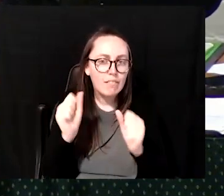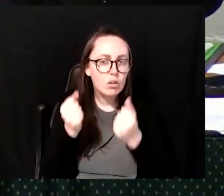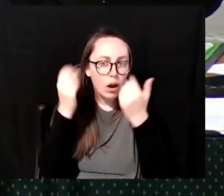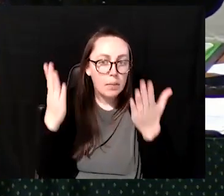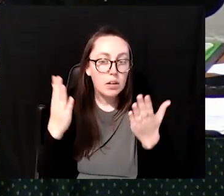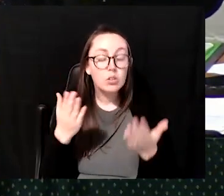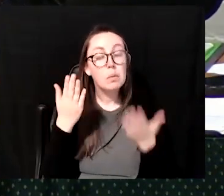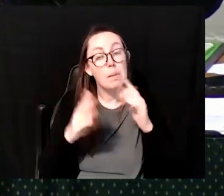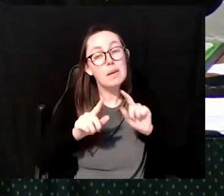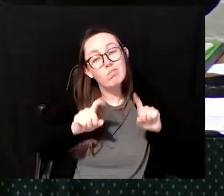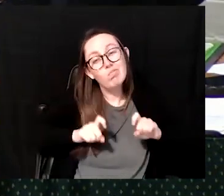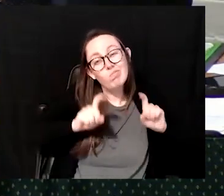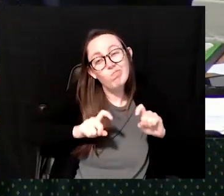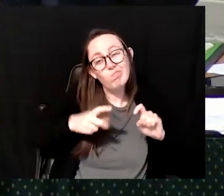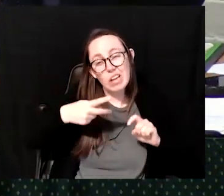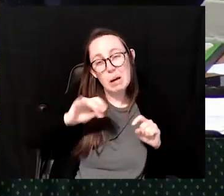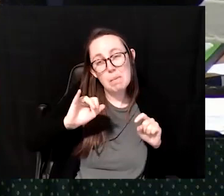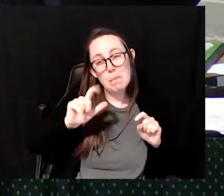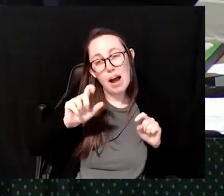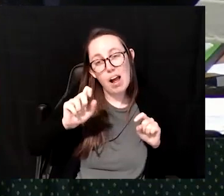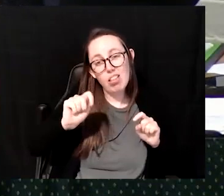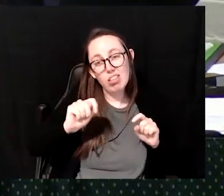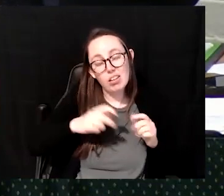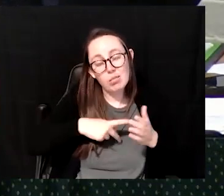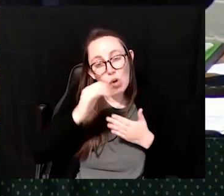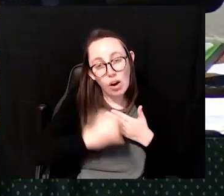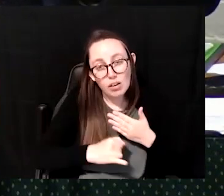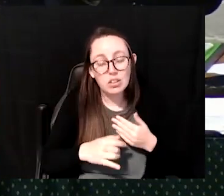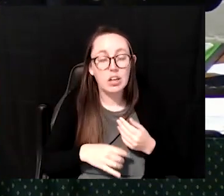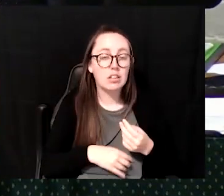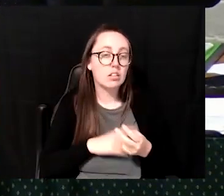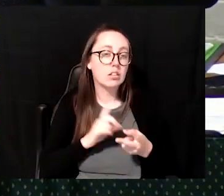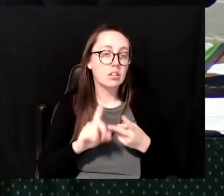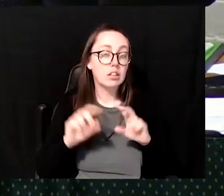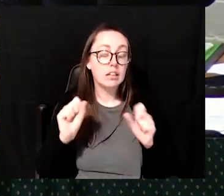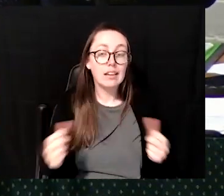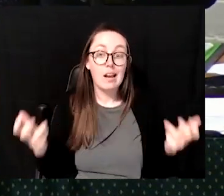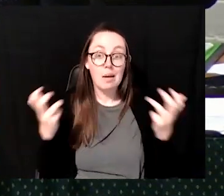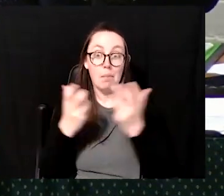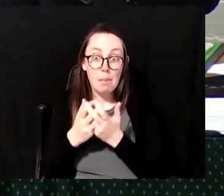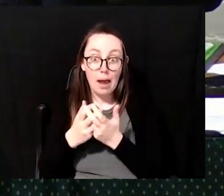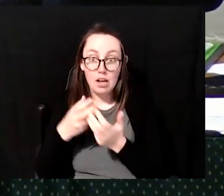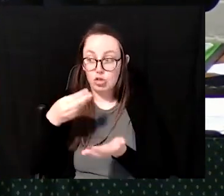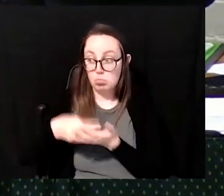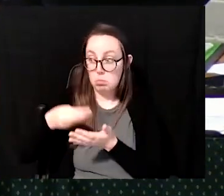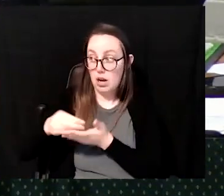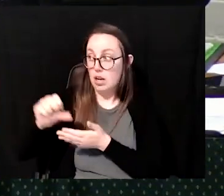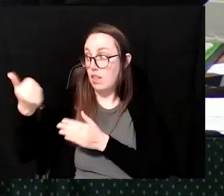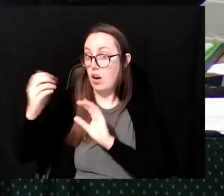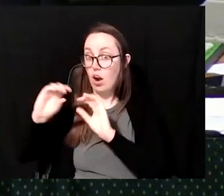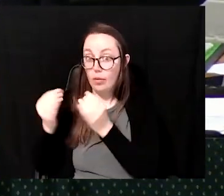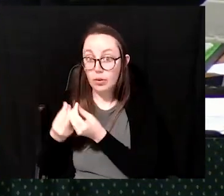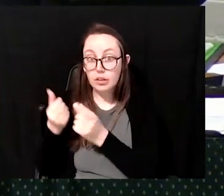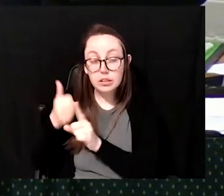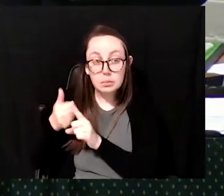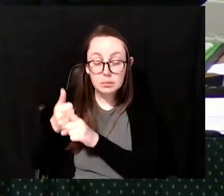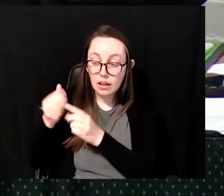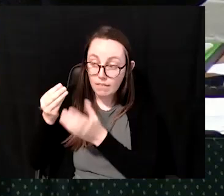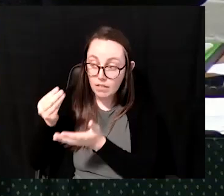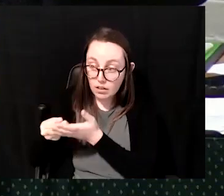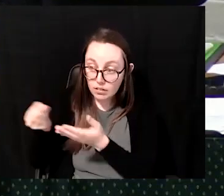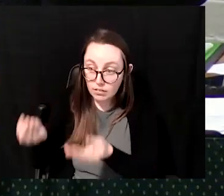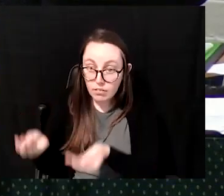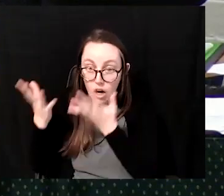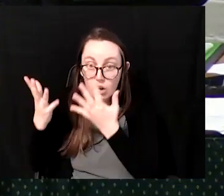maybe we'd be matching money that their you know some other organizations are raising and that's all well and good